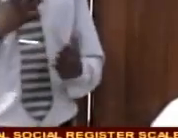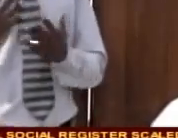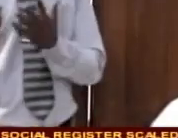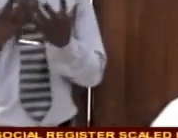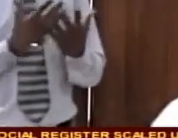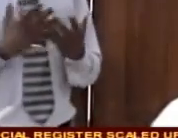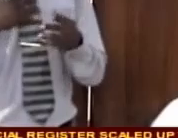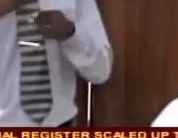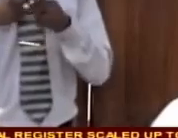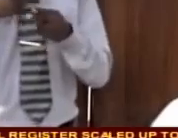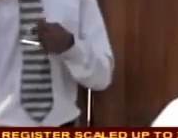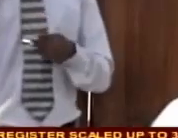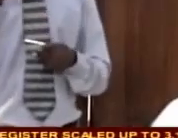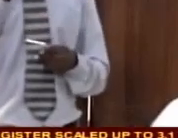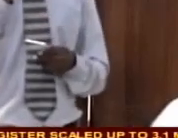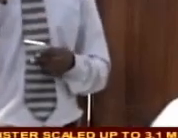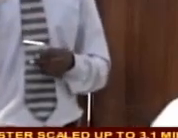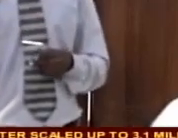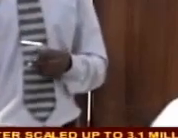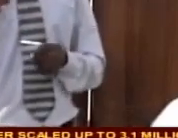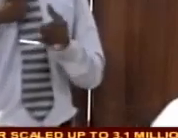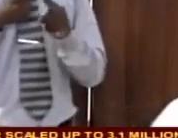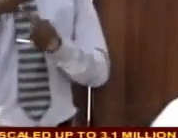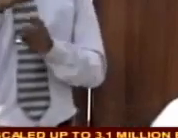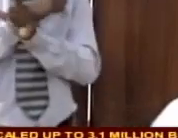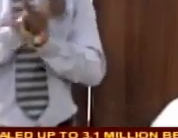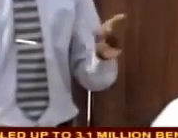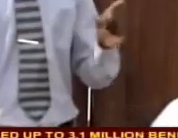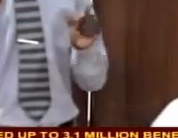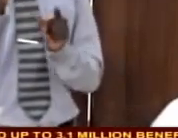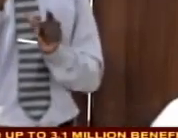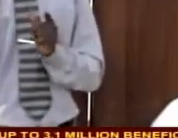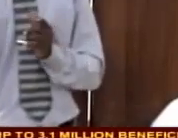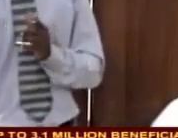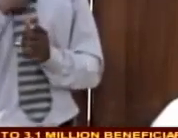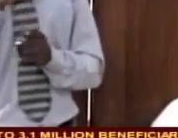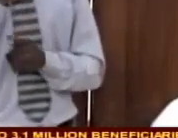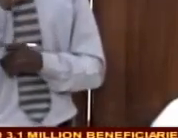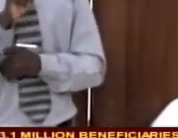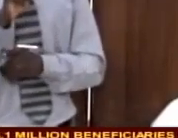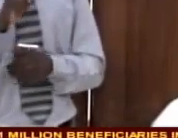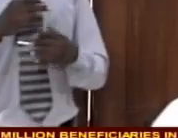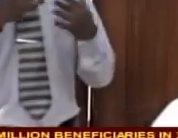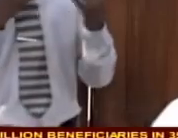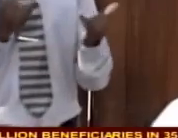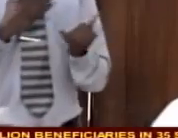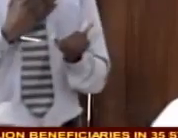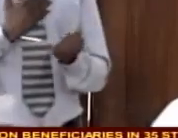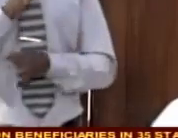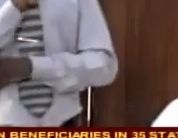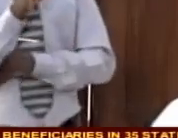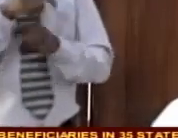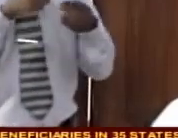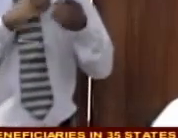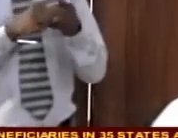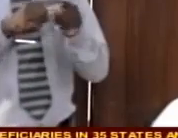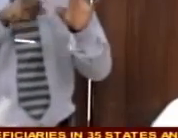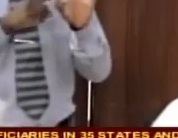My name is Hassan Umar Farouk. I report for Liberty Radio and Television. My own goes to the chairman, sir.